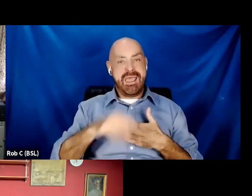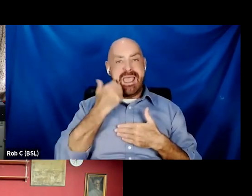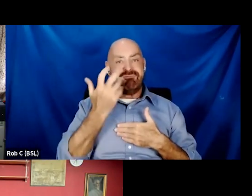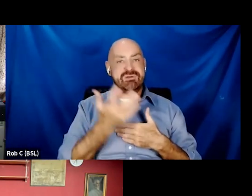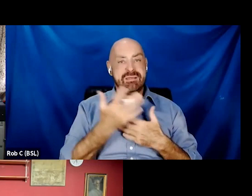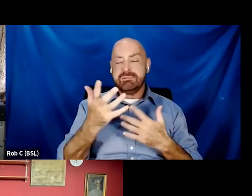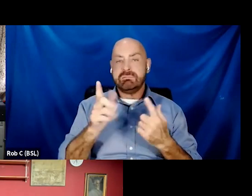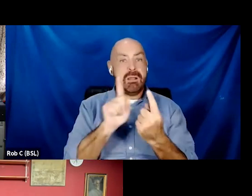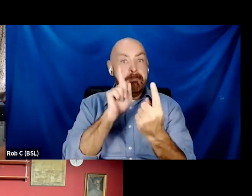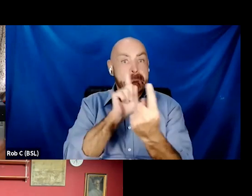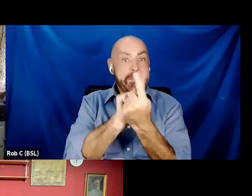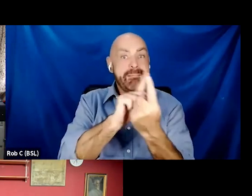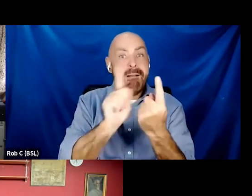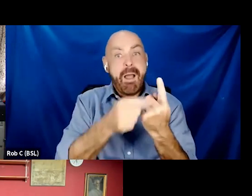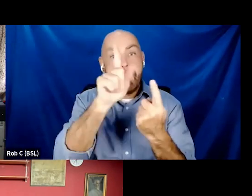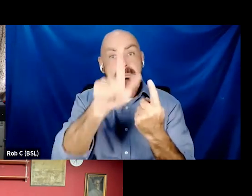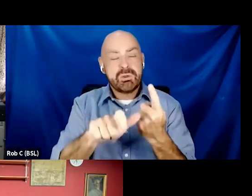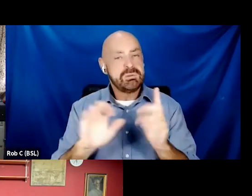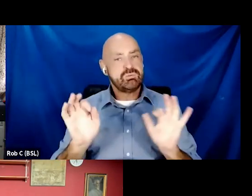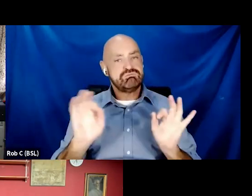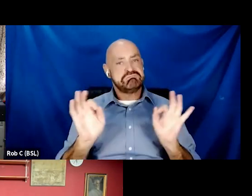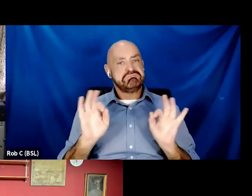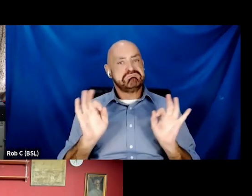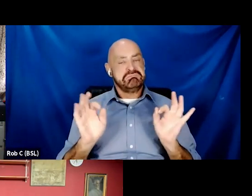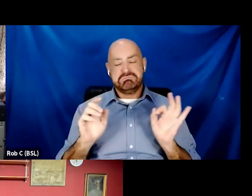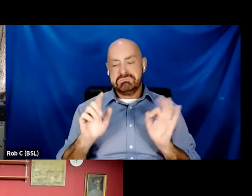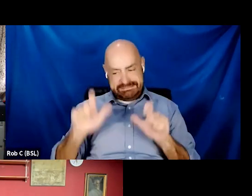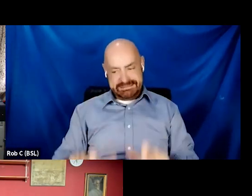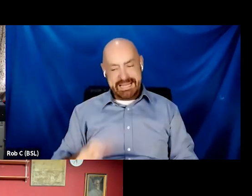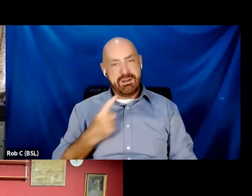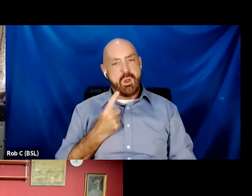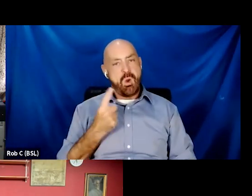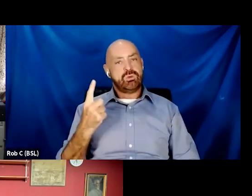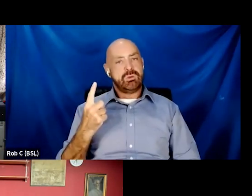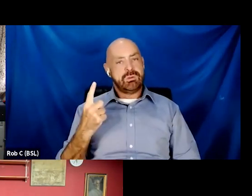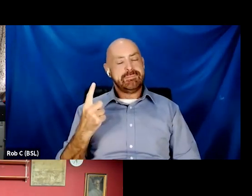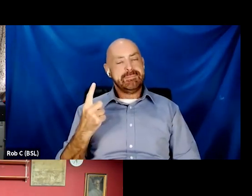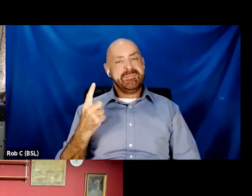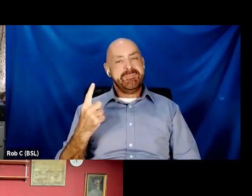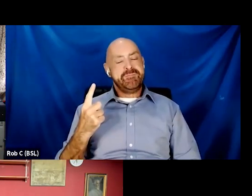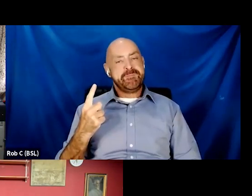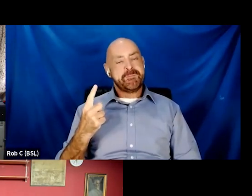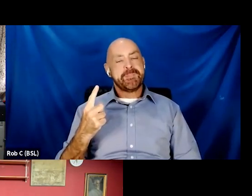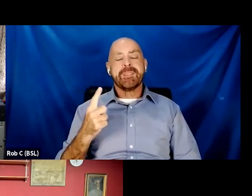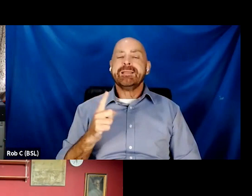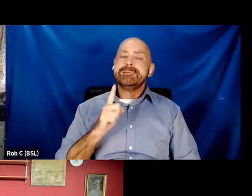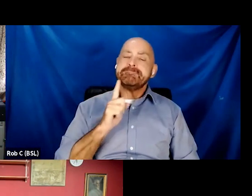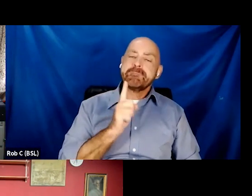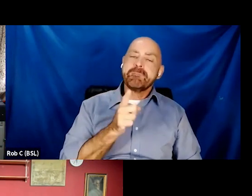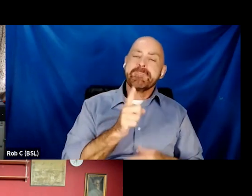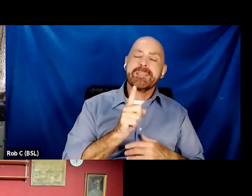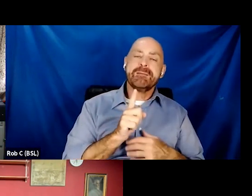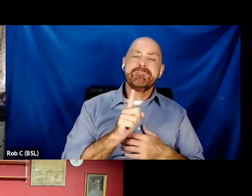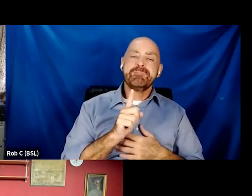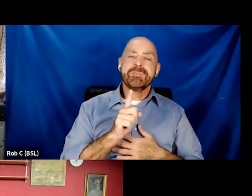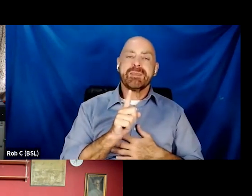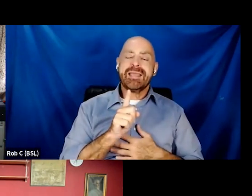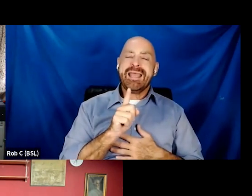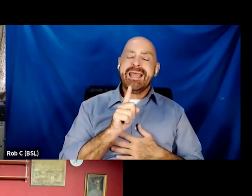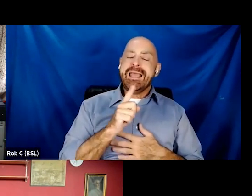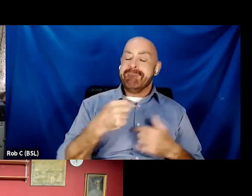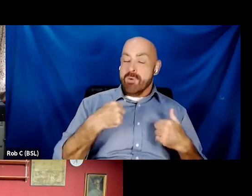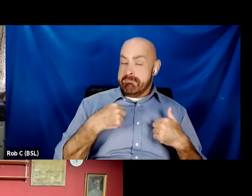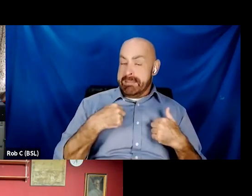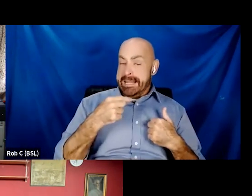meeting anyone physically. And I think the population should have been angrier about